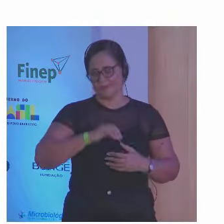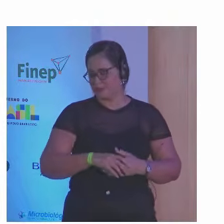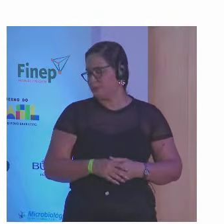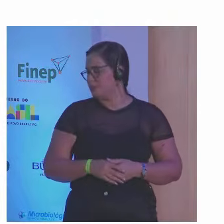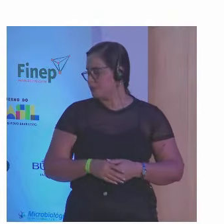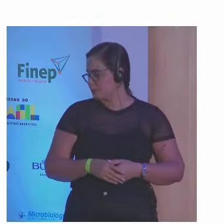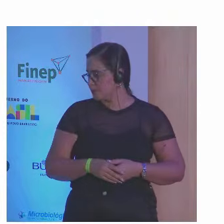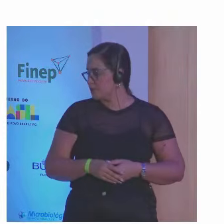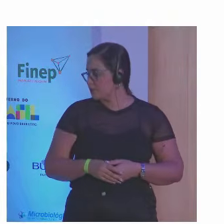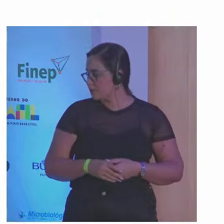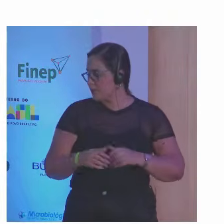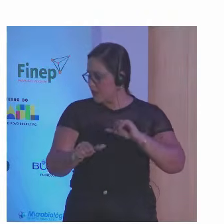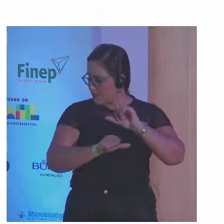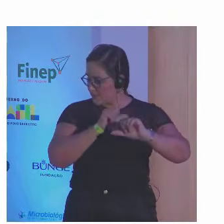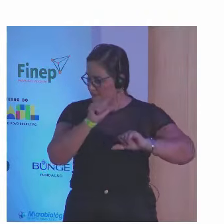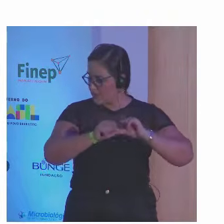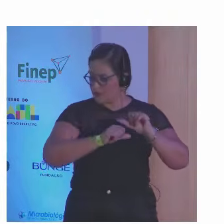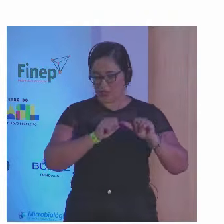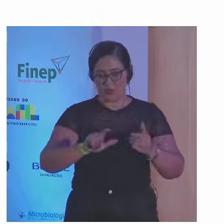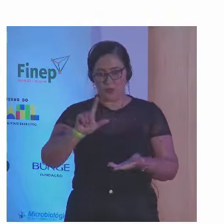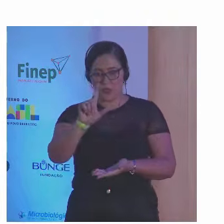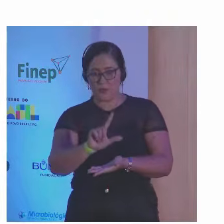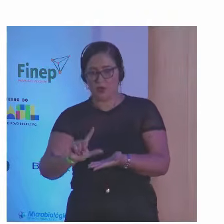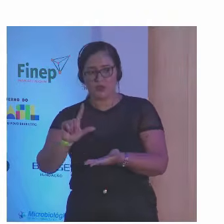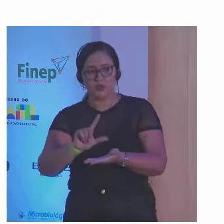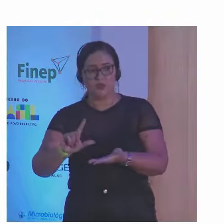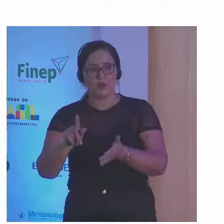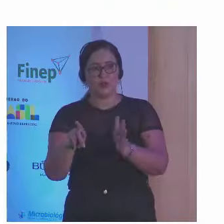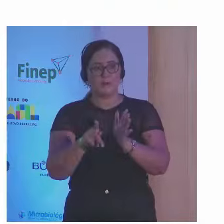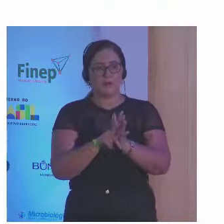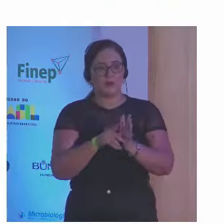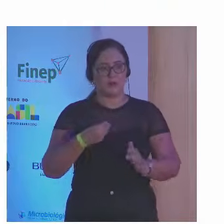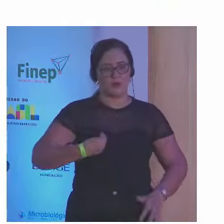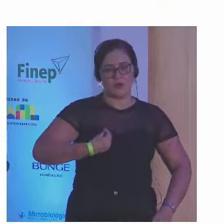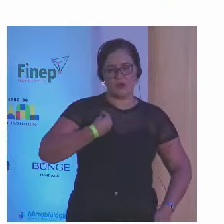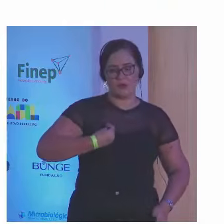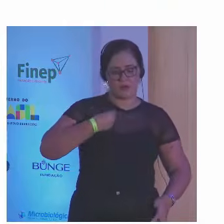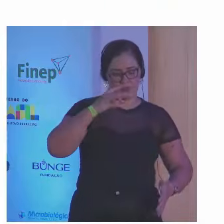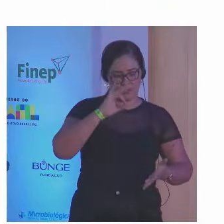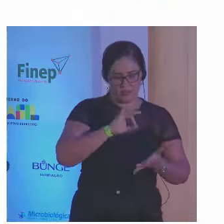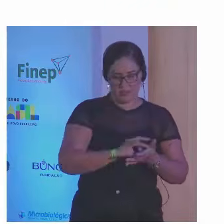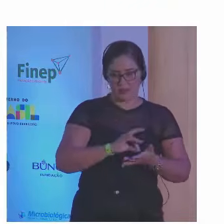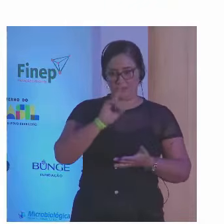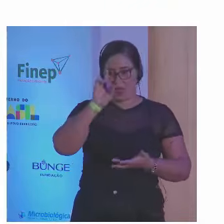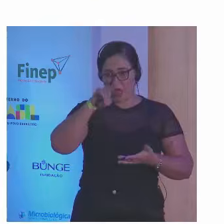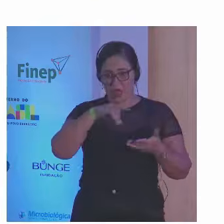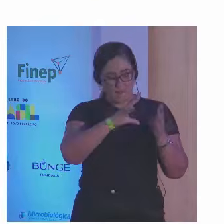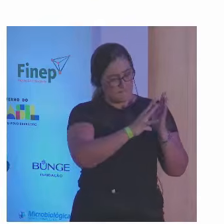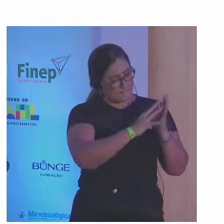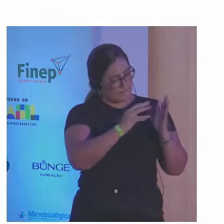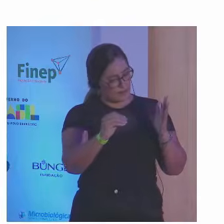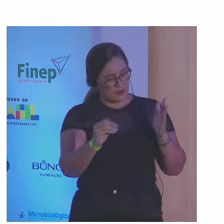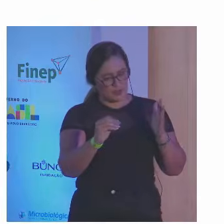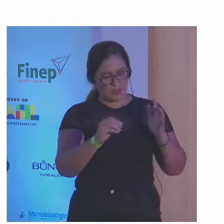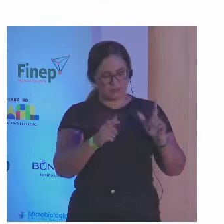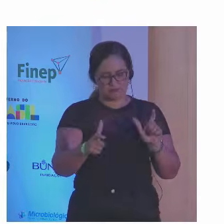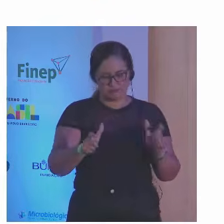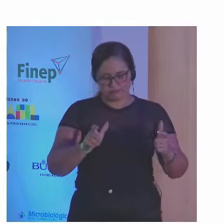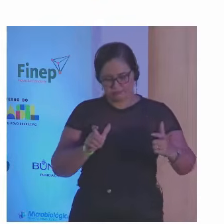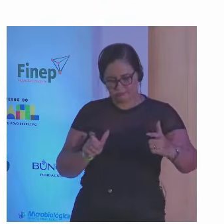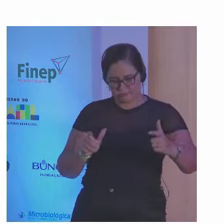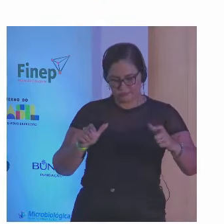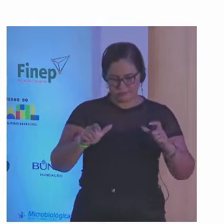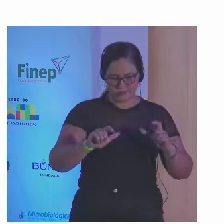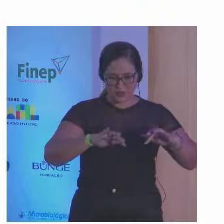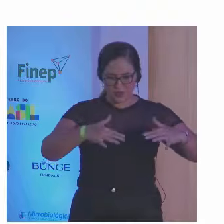shift from temperature to salinity to currents. This is what we are doing, okay? 3-dimensional digital ocean. And what I say to